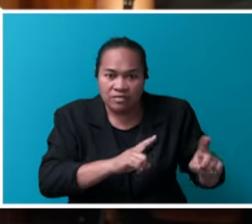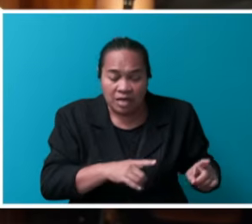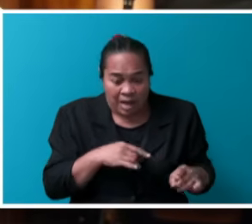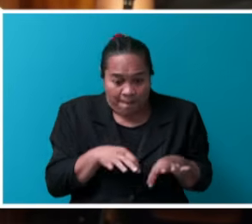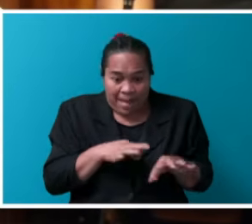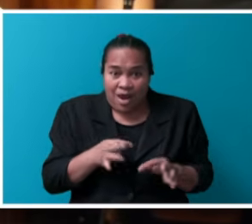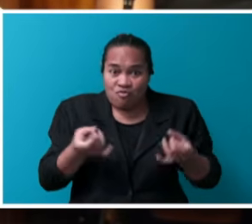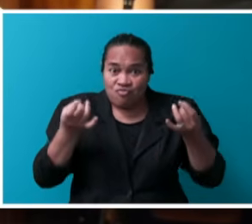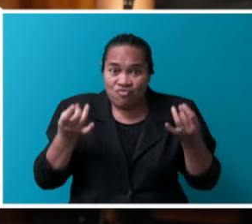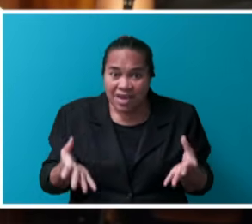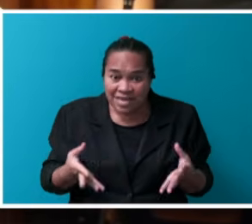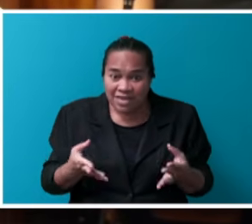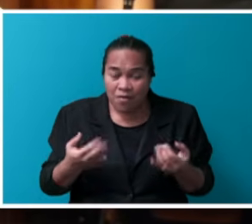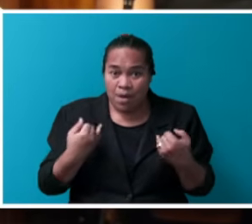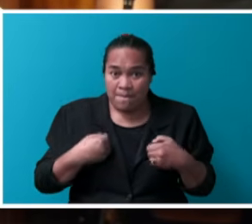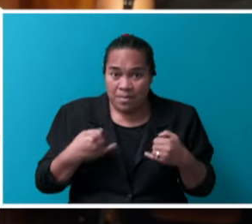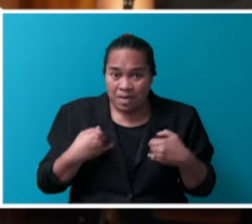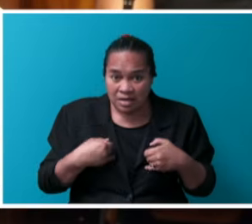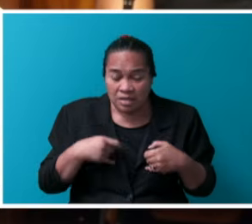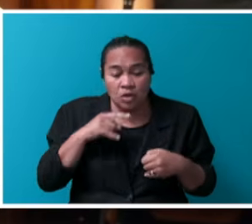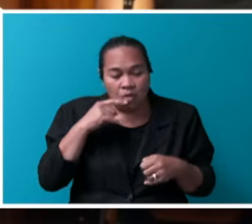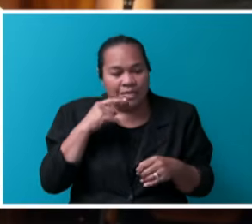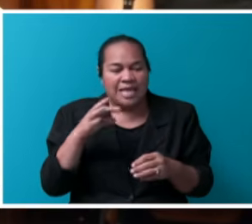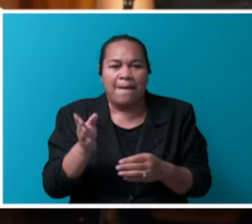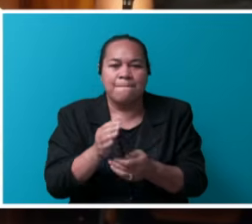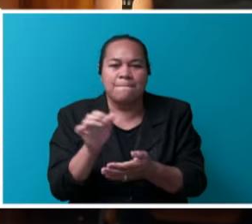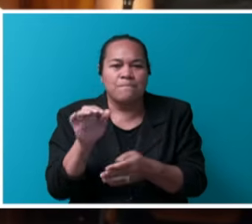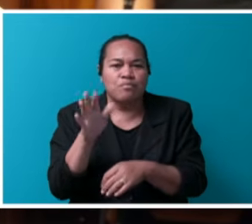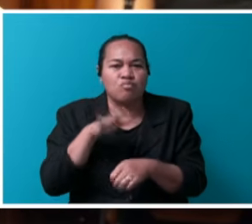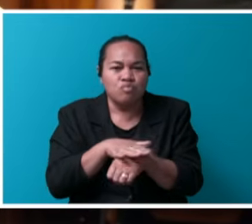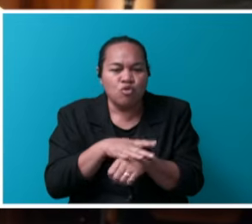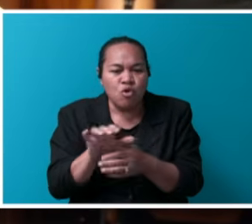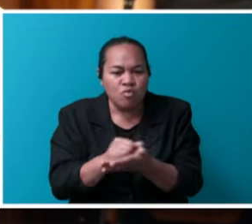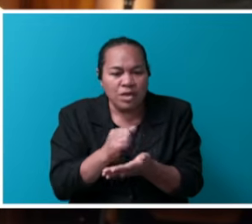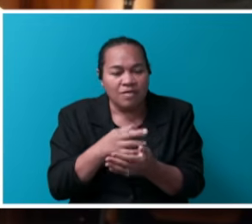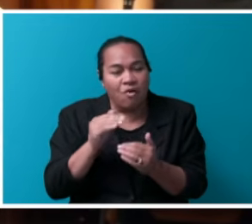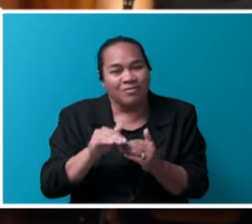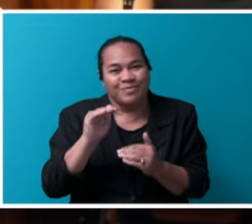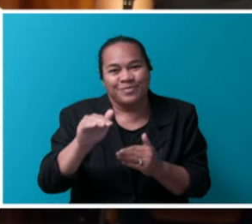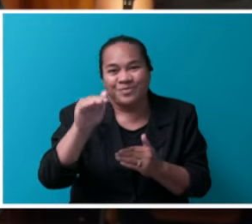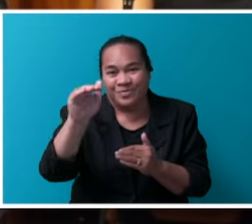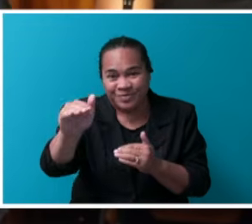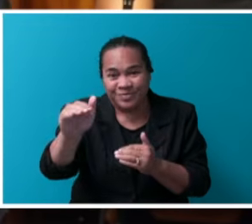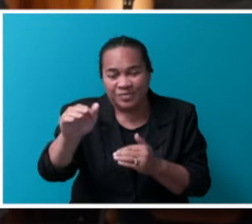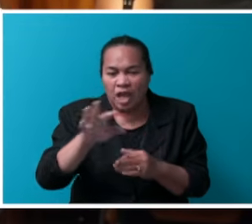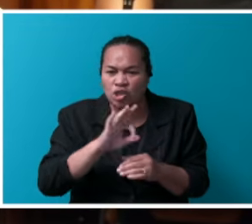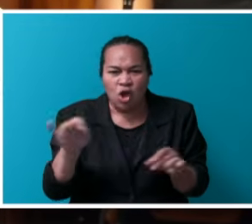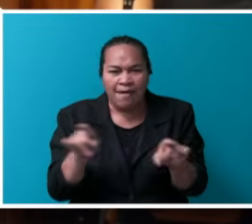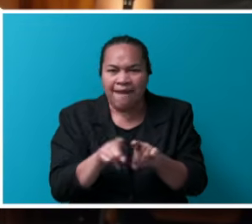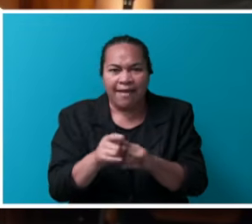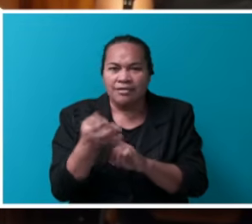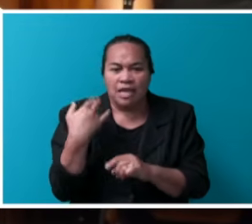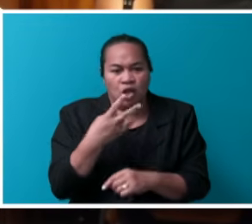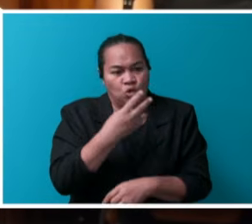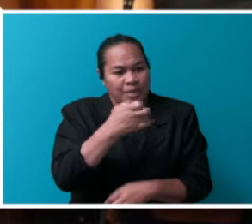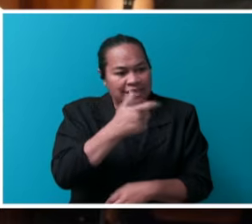ready for implementation and will serve as the blueprint for Fiji's development in the years ahead. Unlike the previous